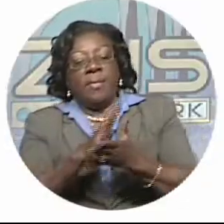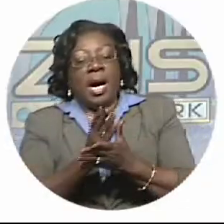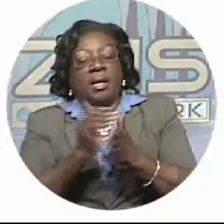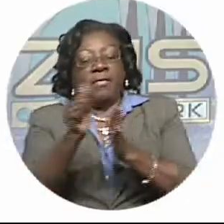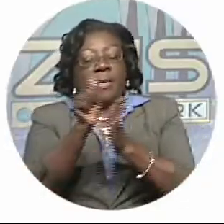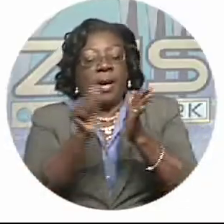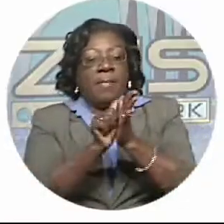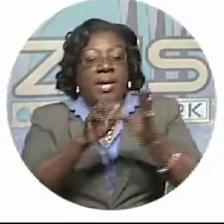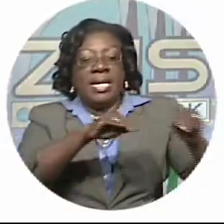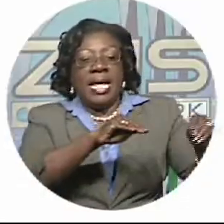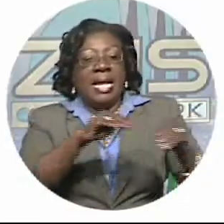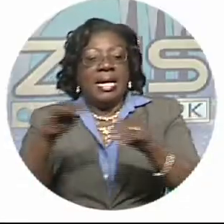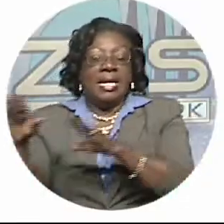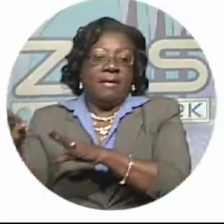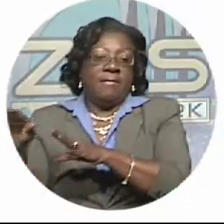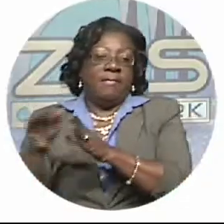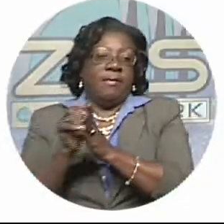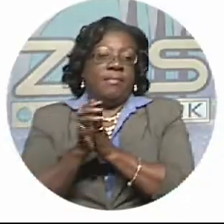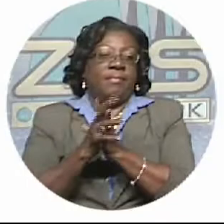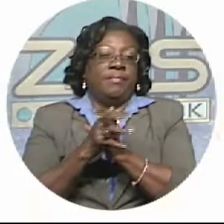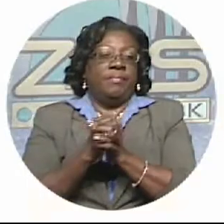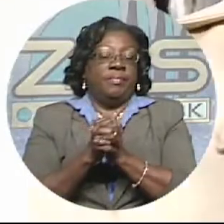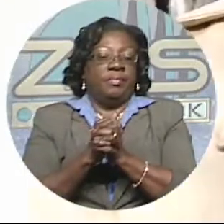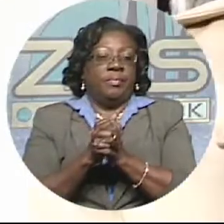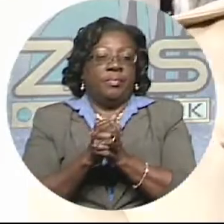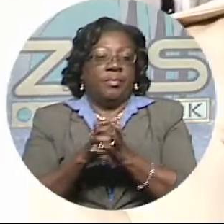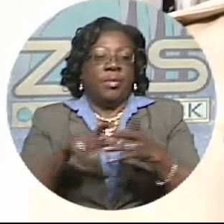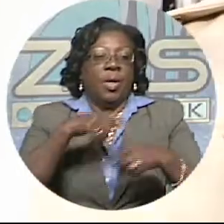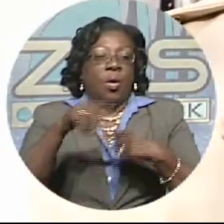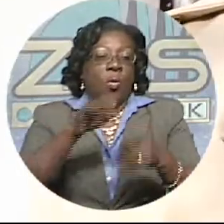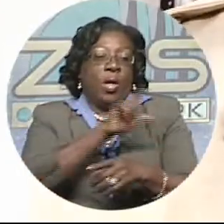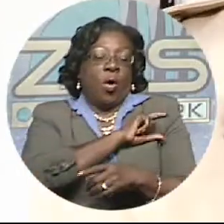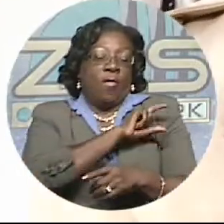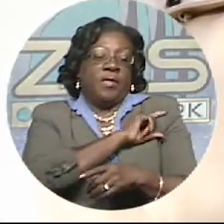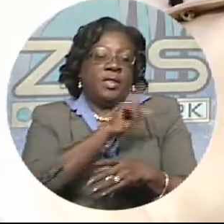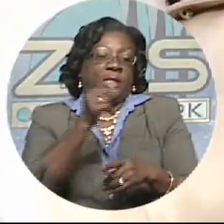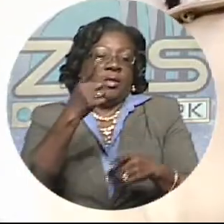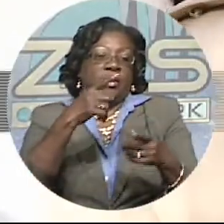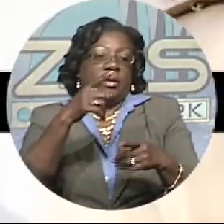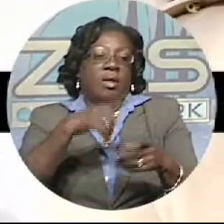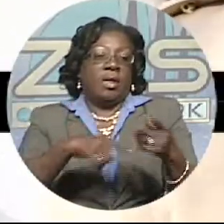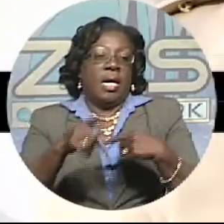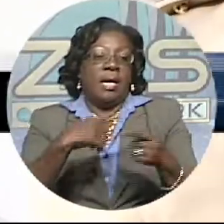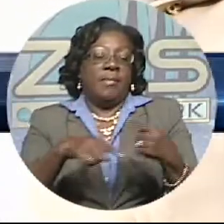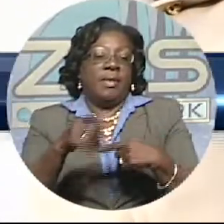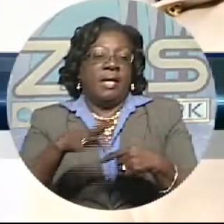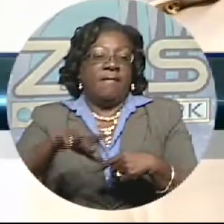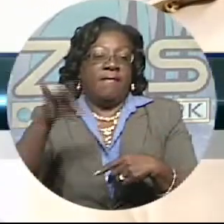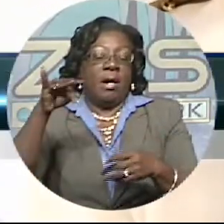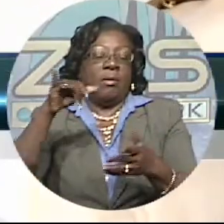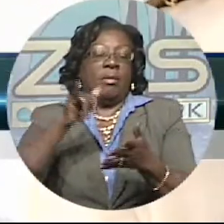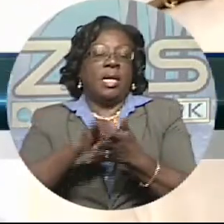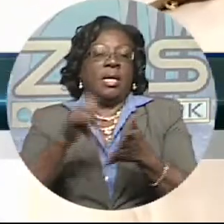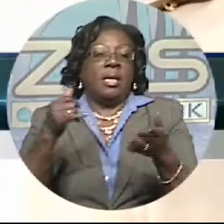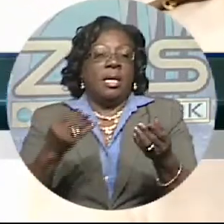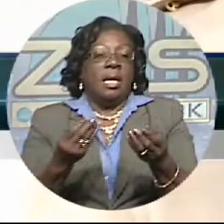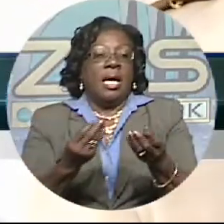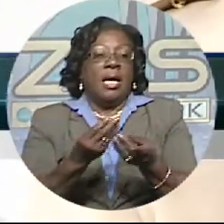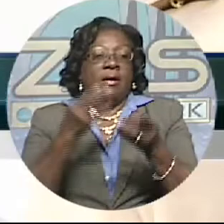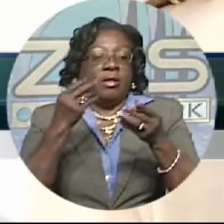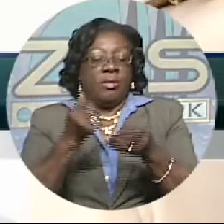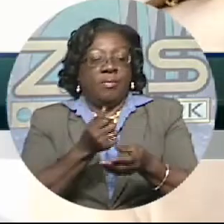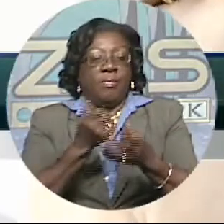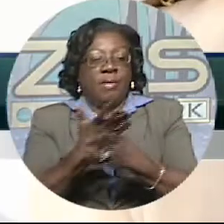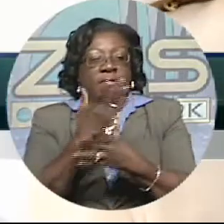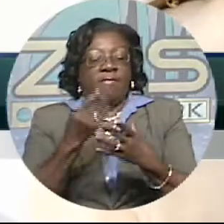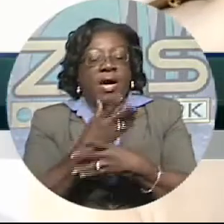and today have relocated. When officers arrived, they discovered that heavy flames were coming